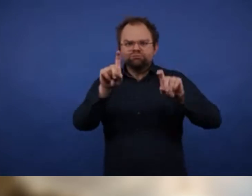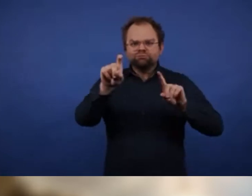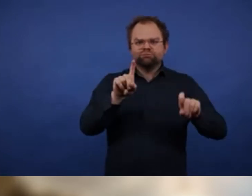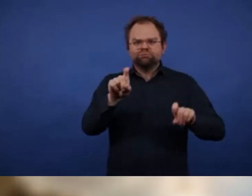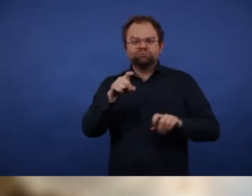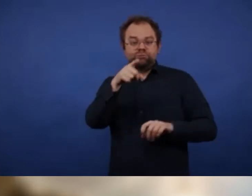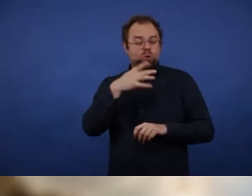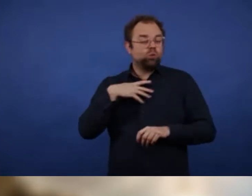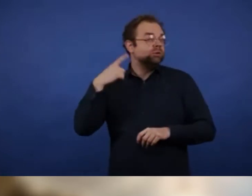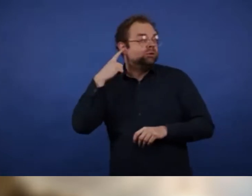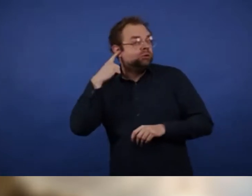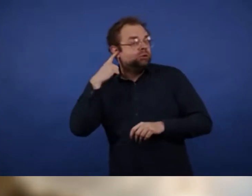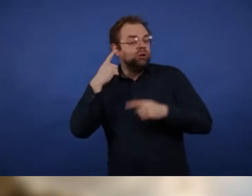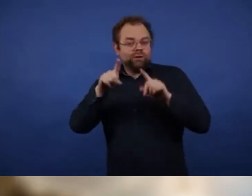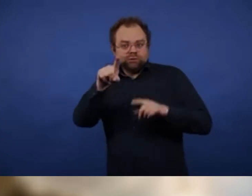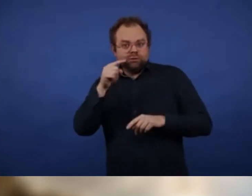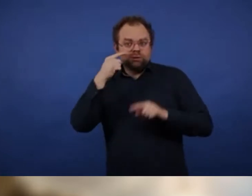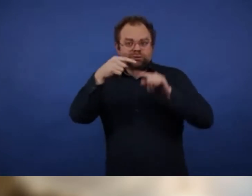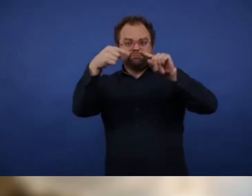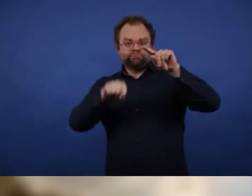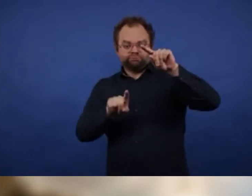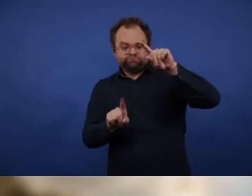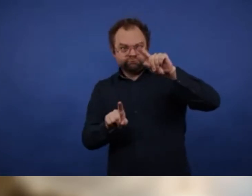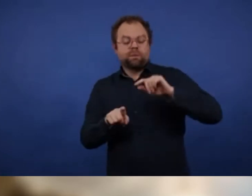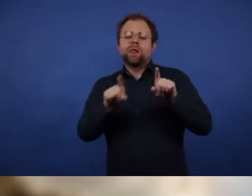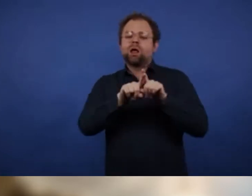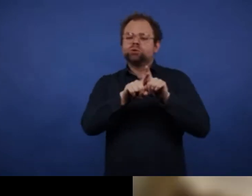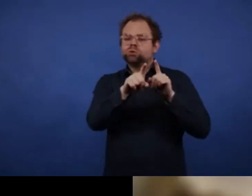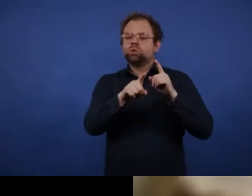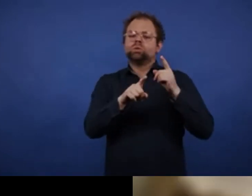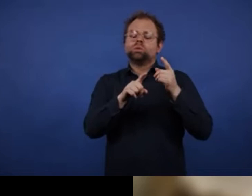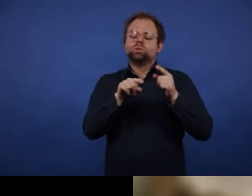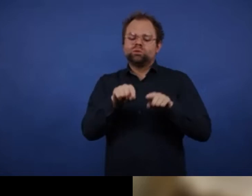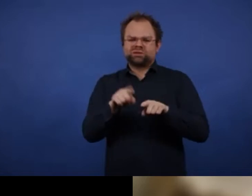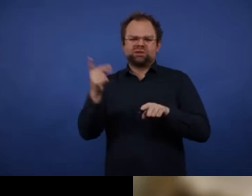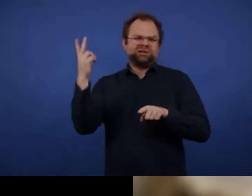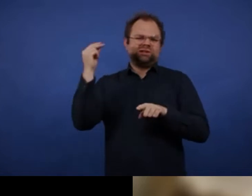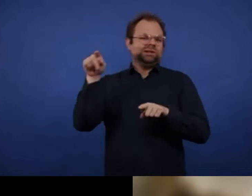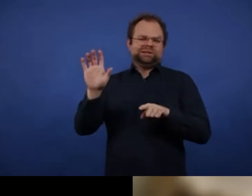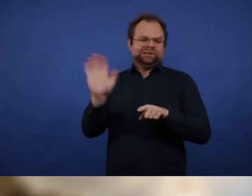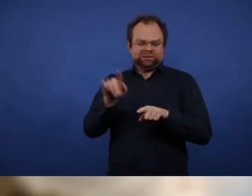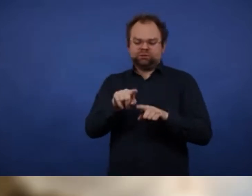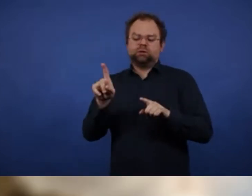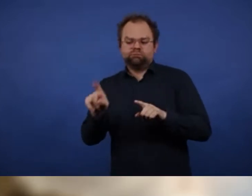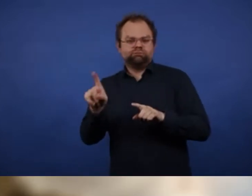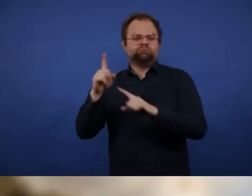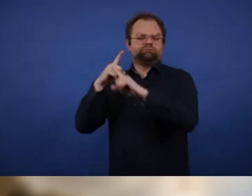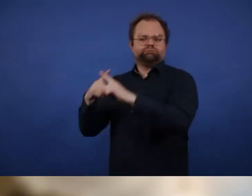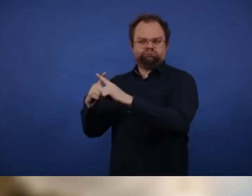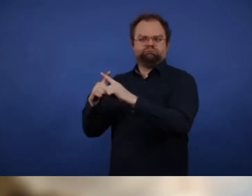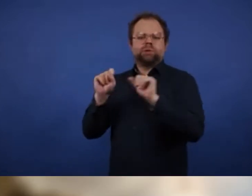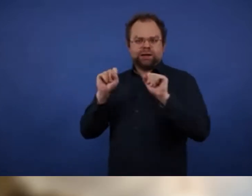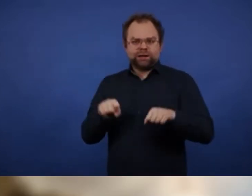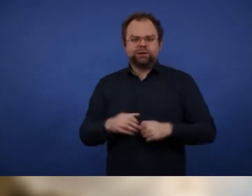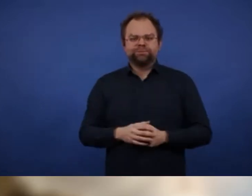option. If you do, you might miss some parts of the audio. So let's all take 10 seconds so you can select the